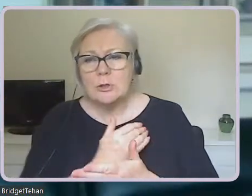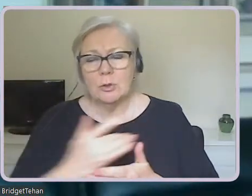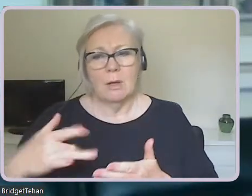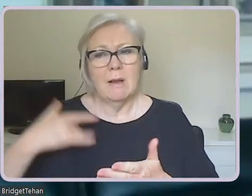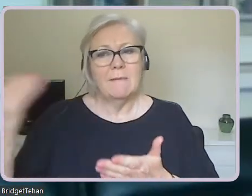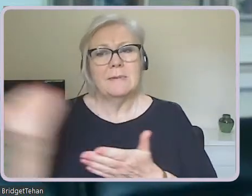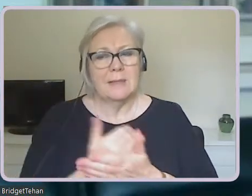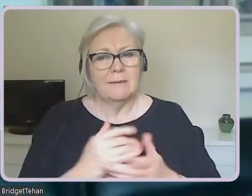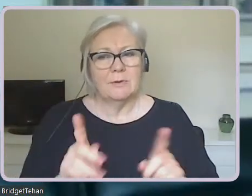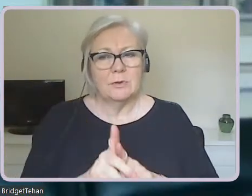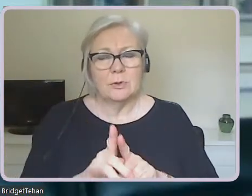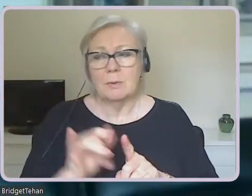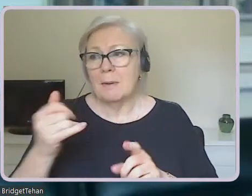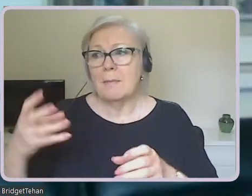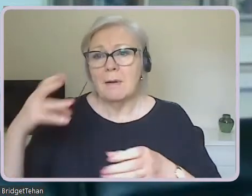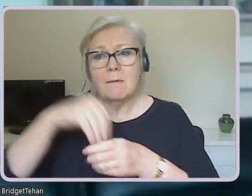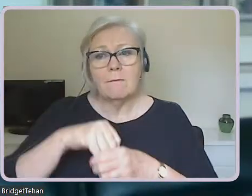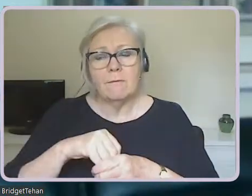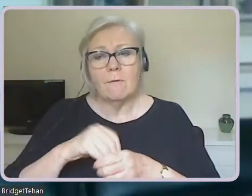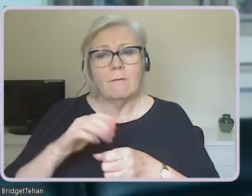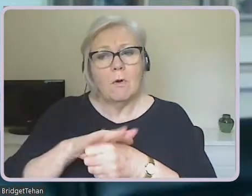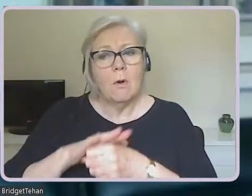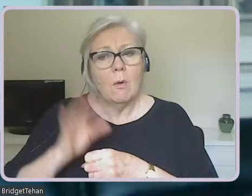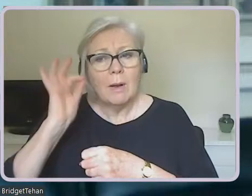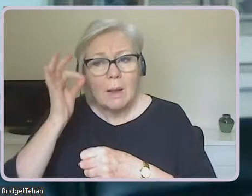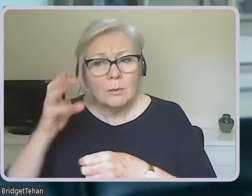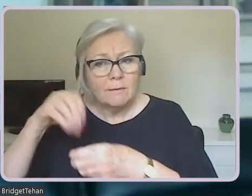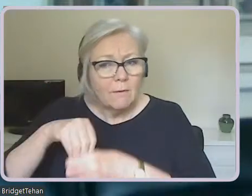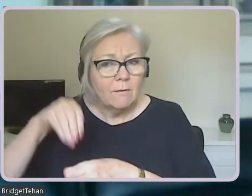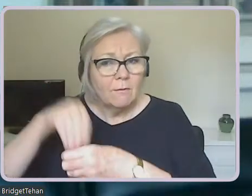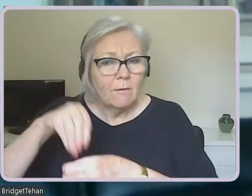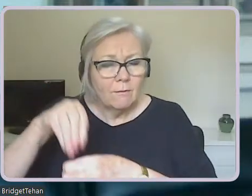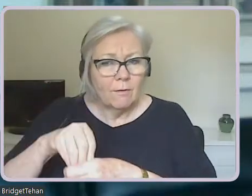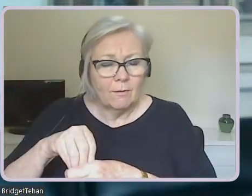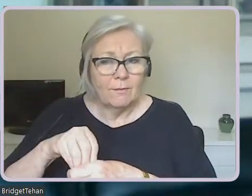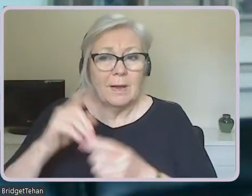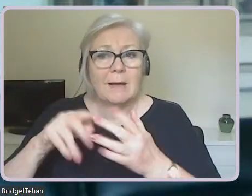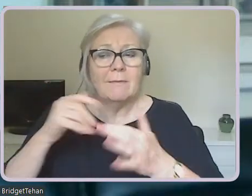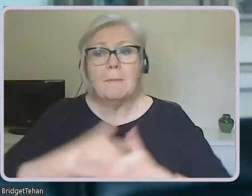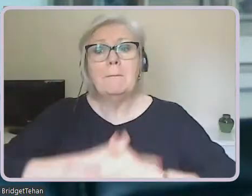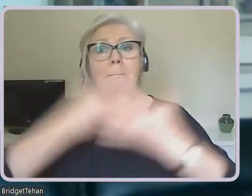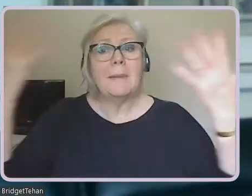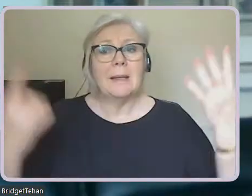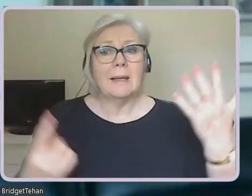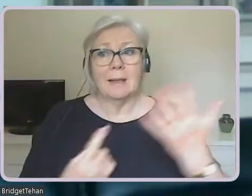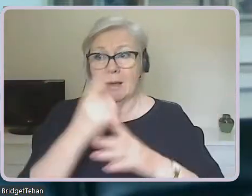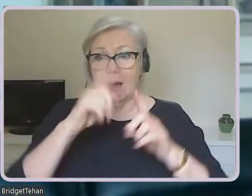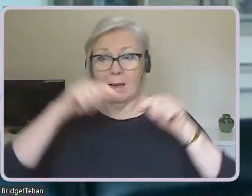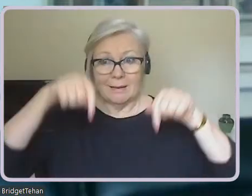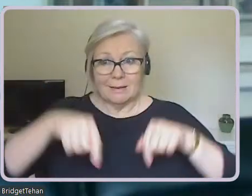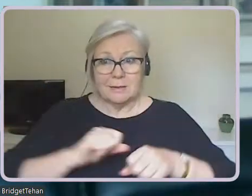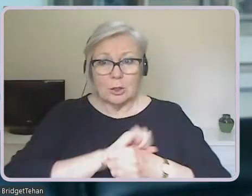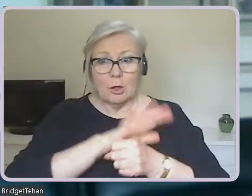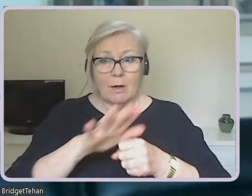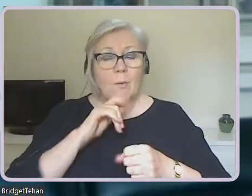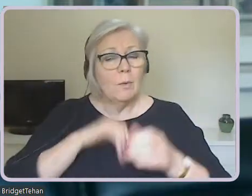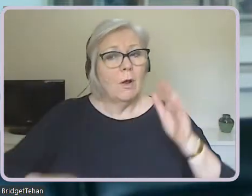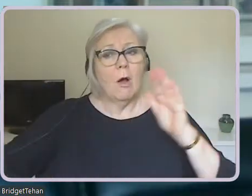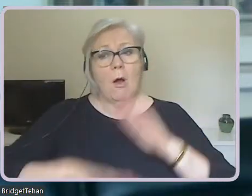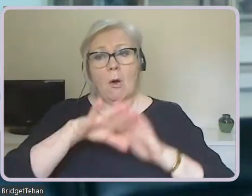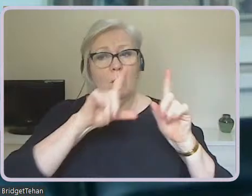local council and other organisations. And a really big event like COVID-19 might include the whole of the state